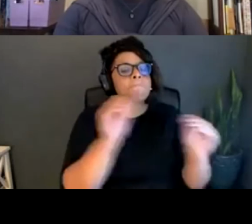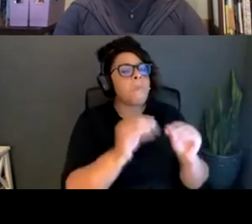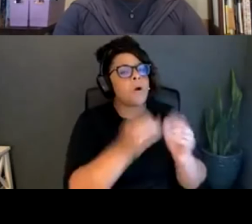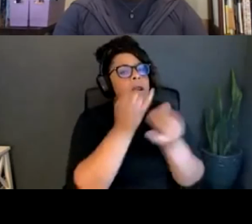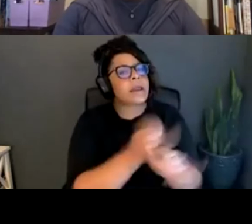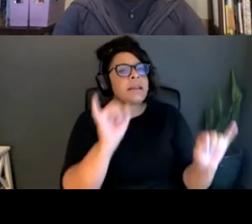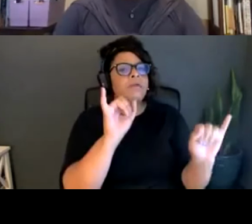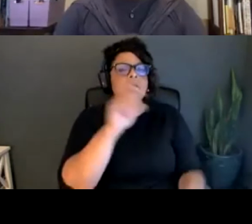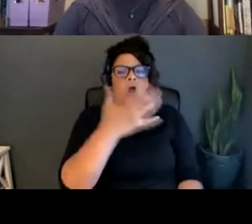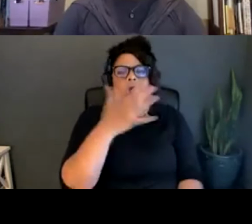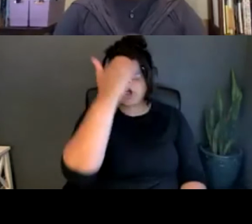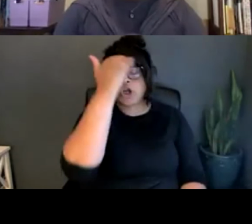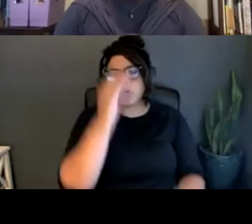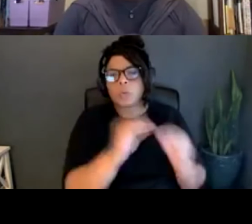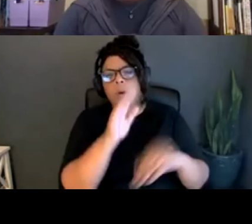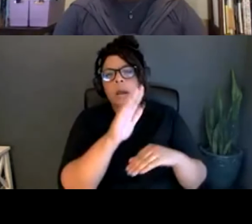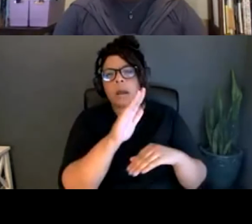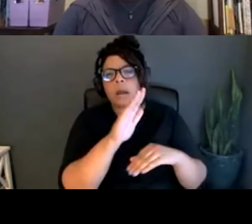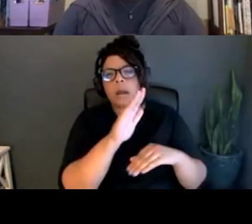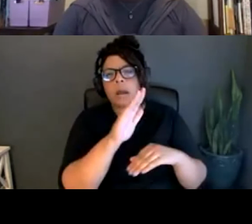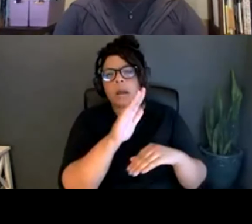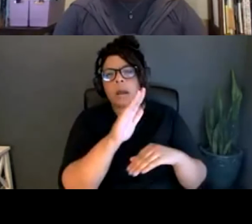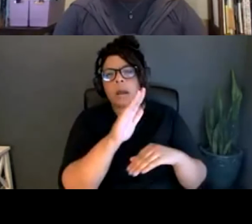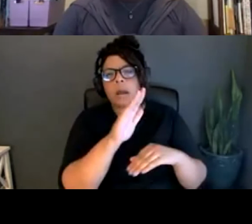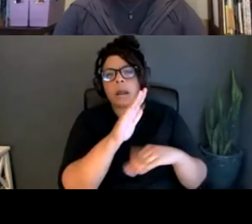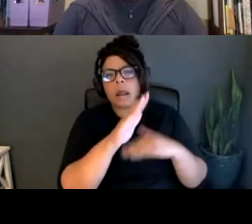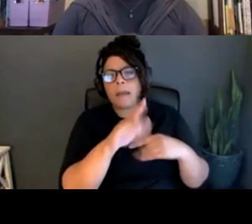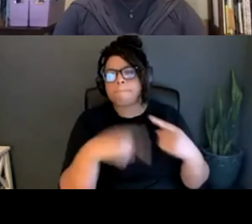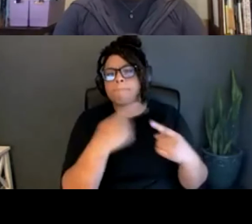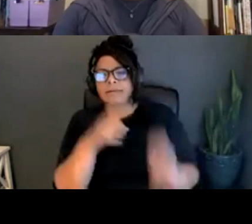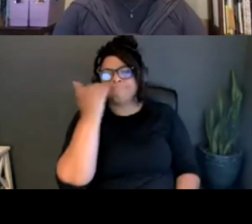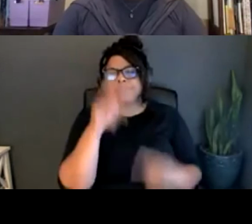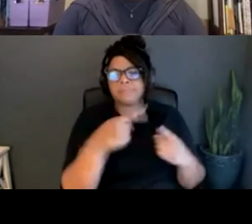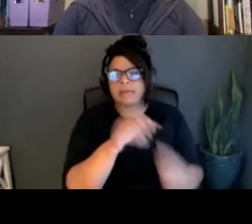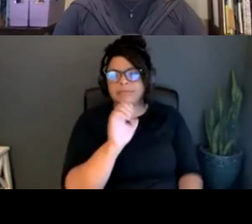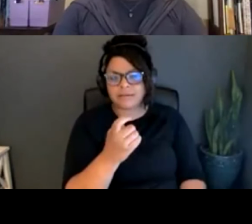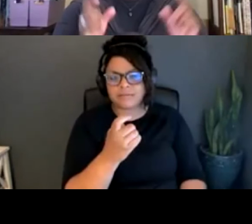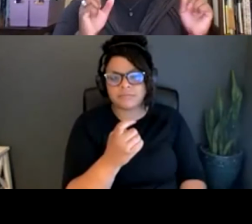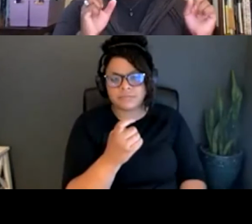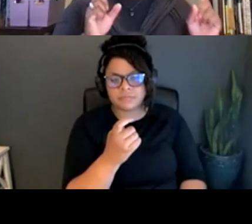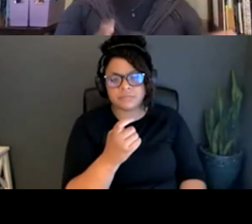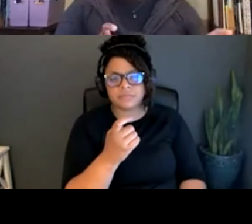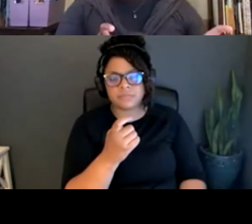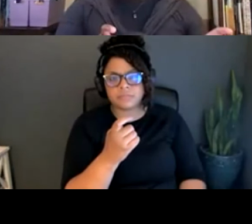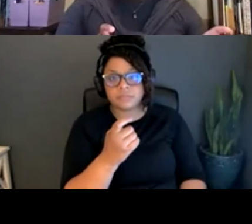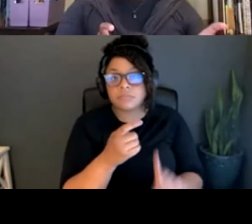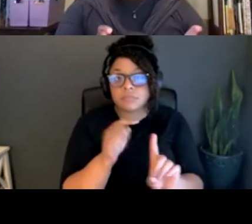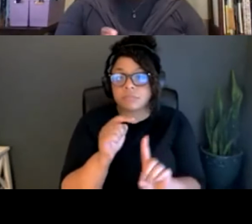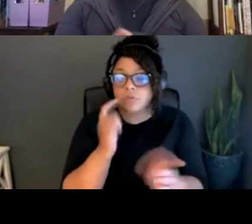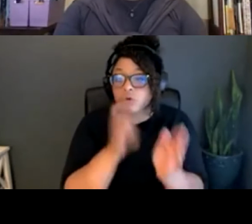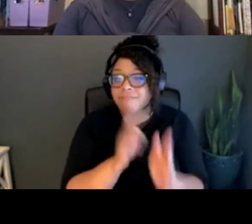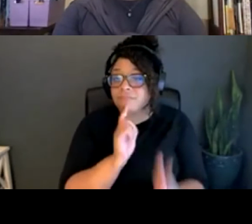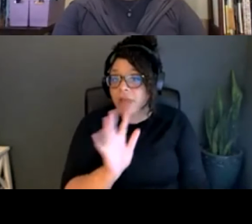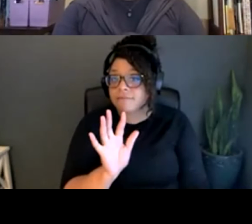independent, knew more about adult topics, and knew about sex. So notice